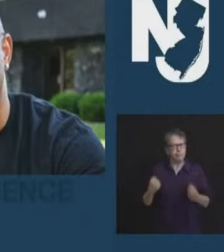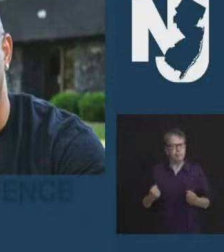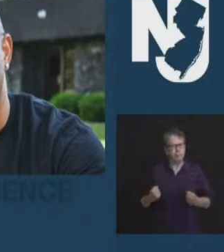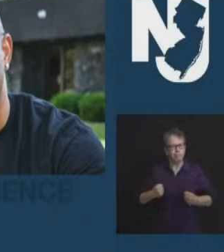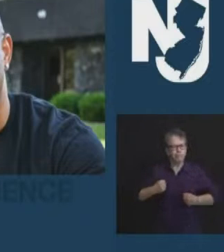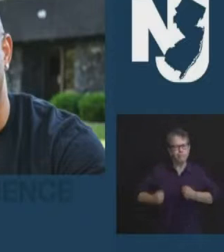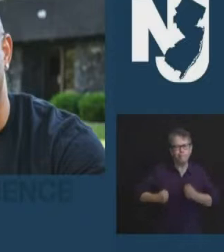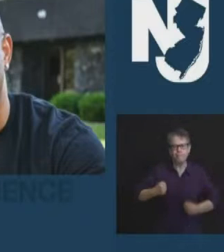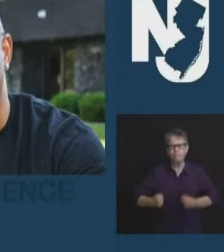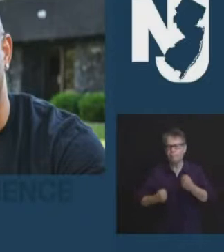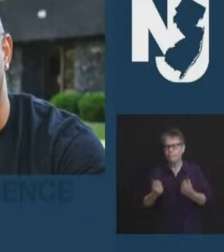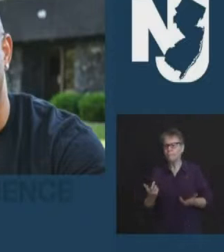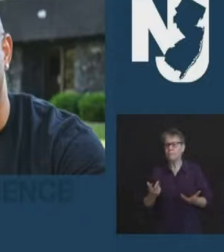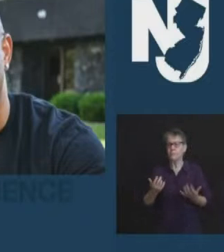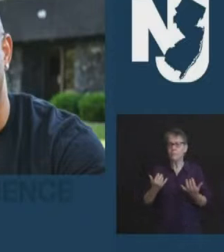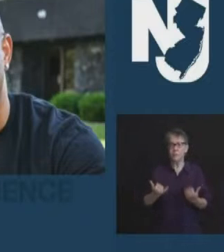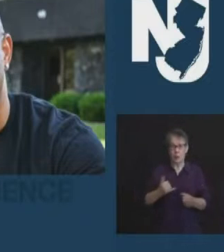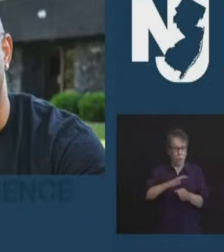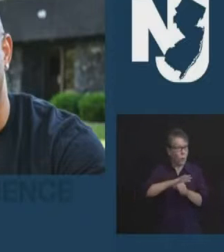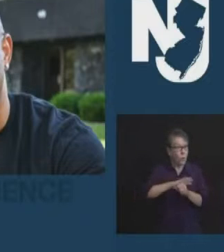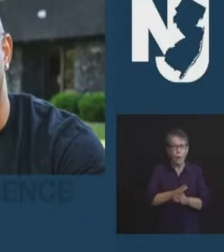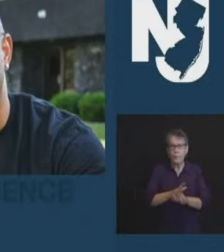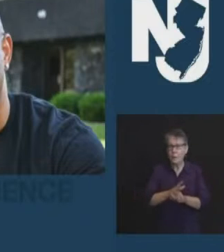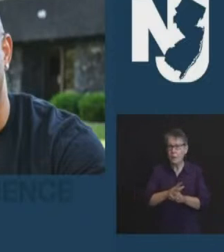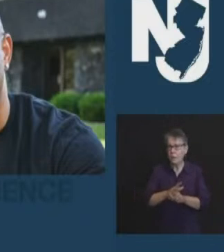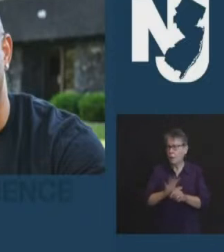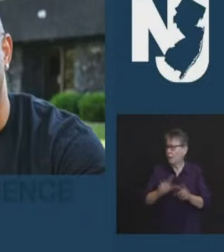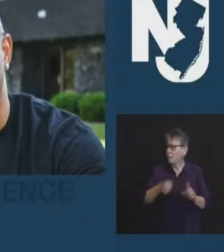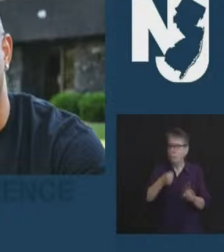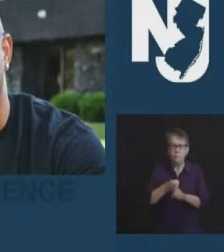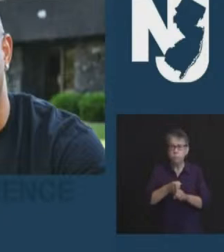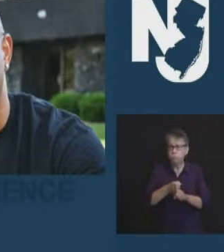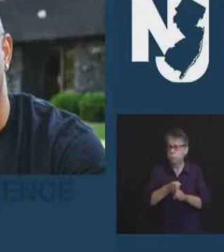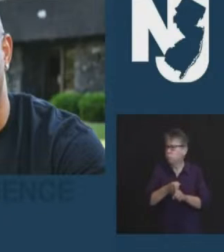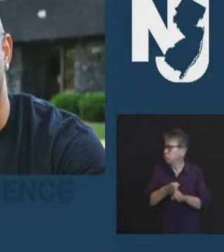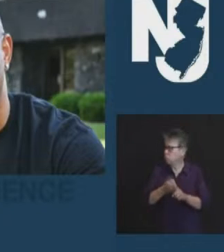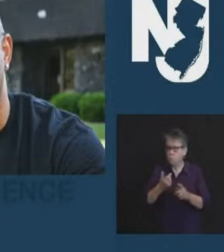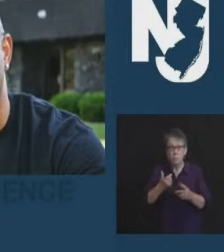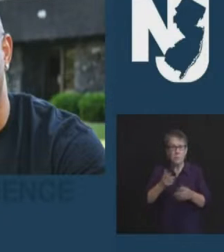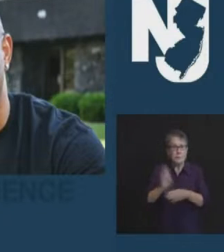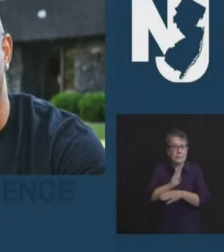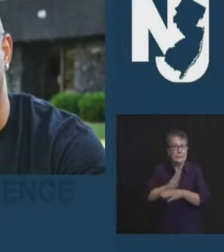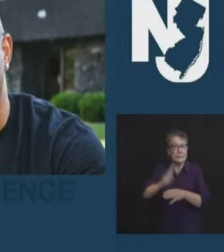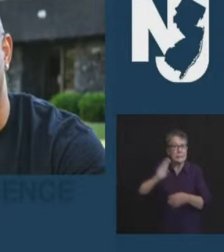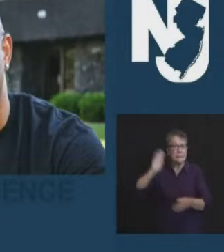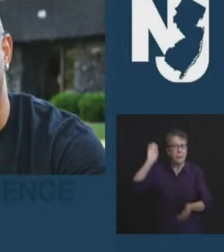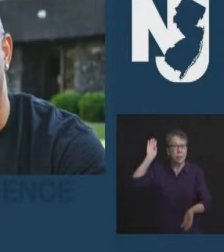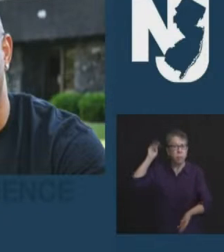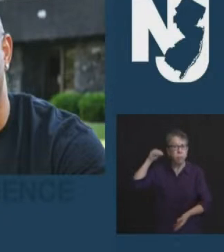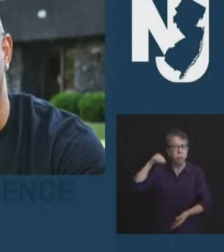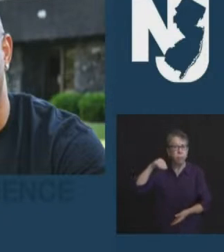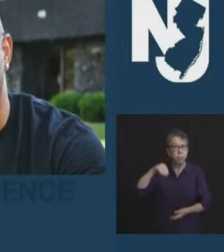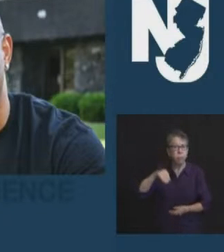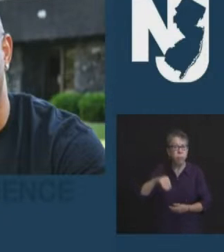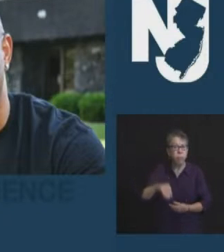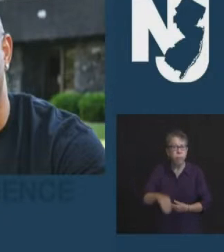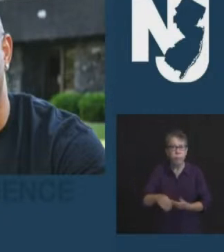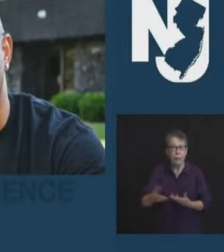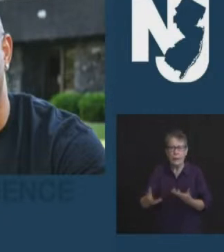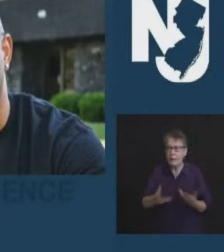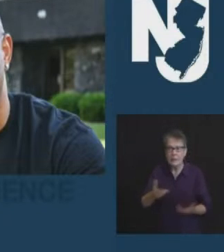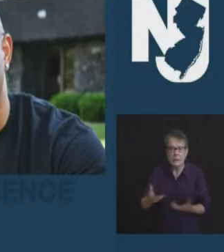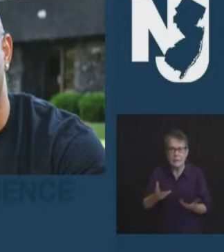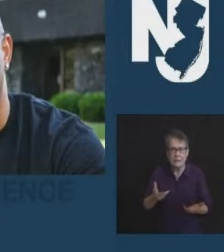through the Tara Dowdell Group throughout the New Jersey, or rather through the New Jersey Economic Development Authority's